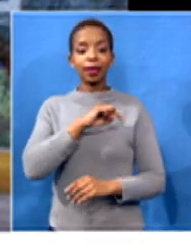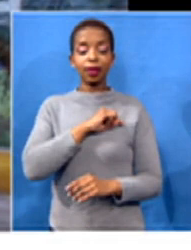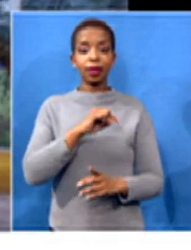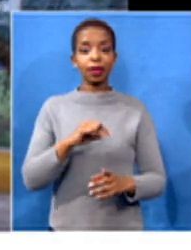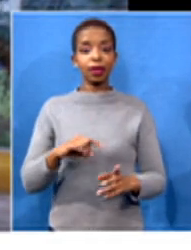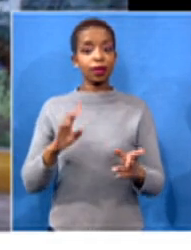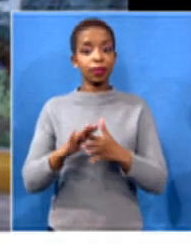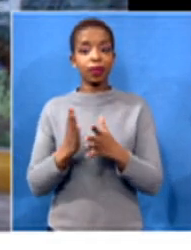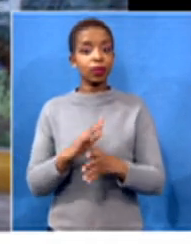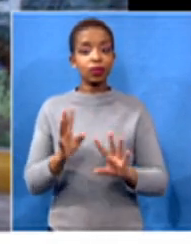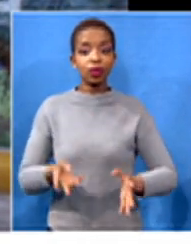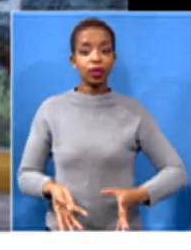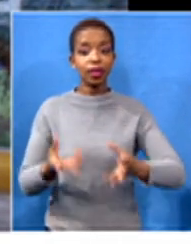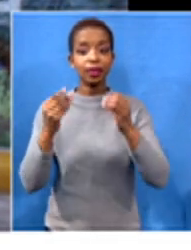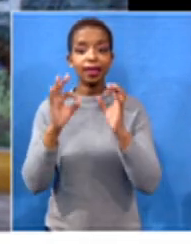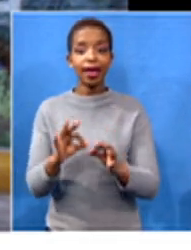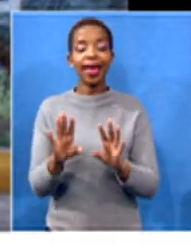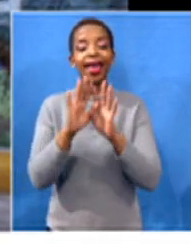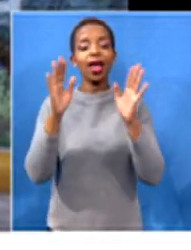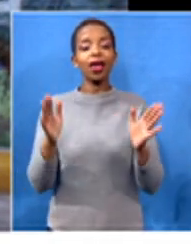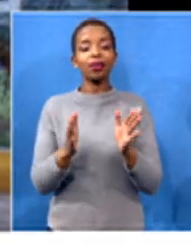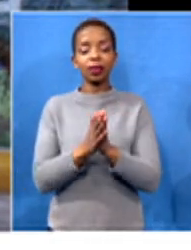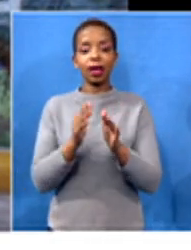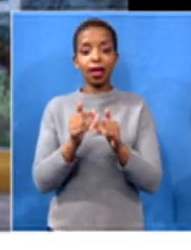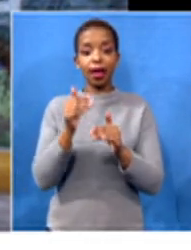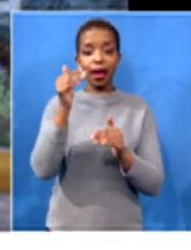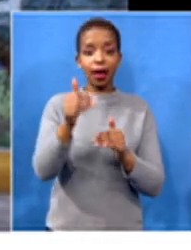then everything else after that is expensive and difficult.